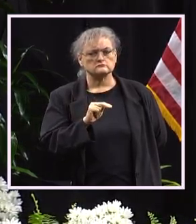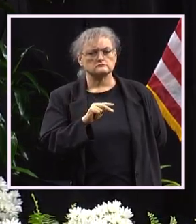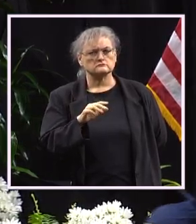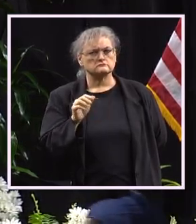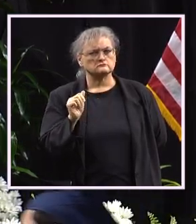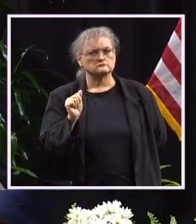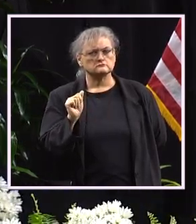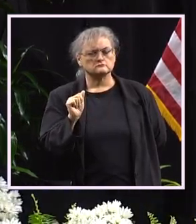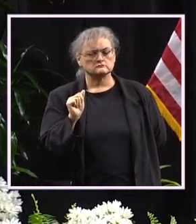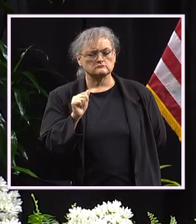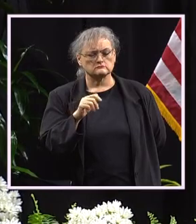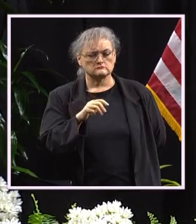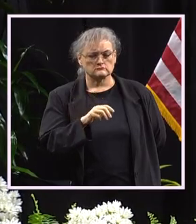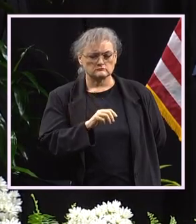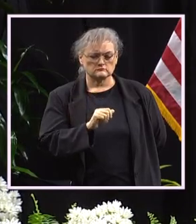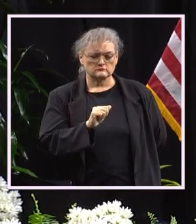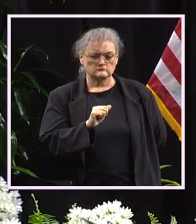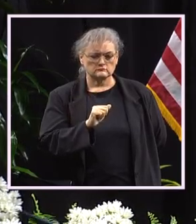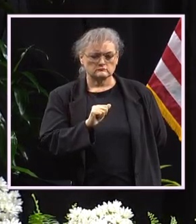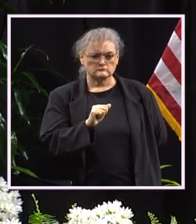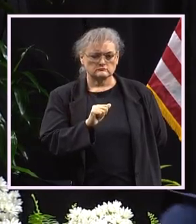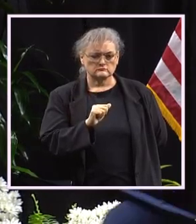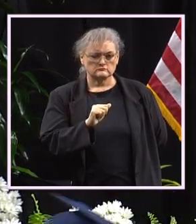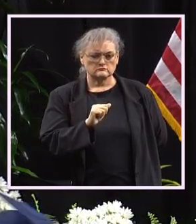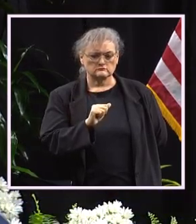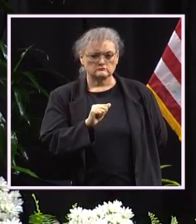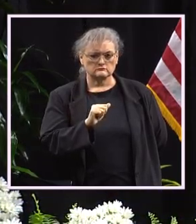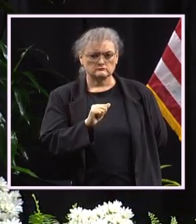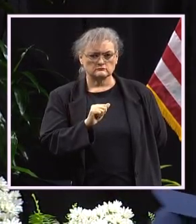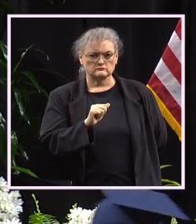Abraham, Summa Cum Laude,